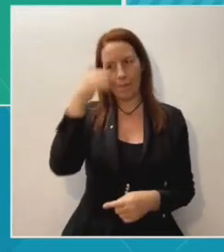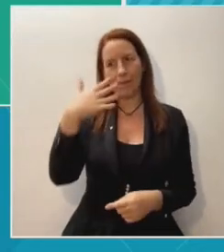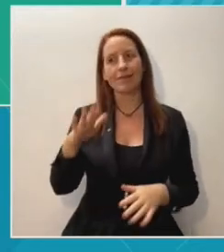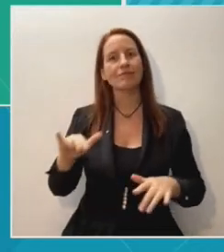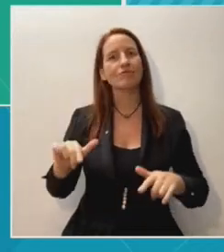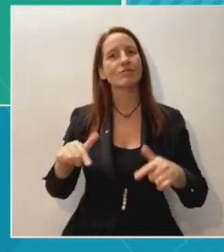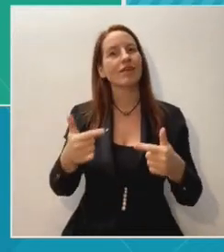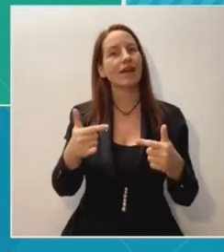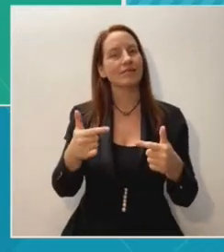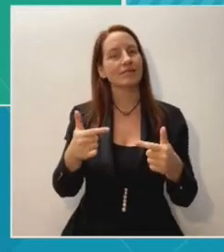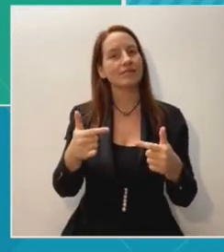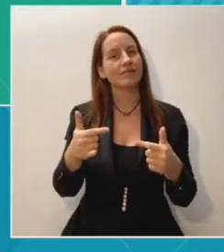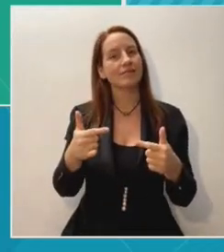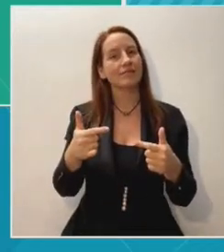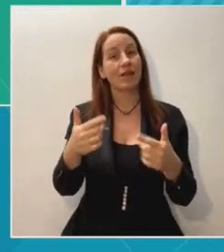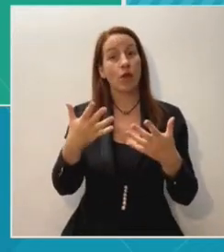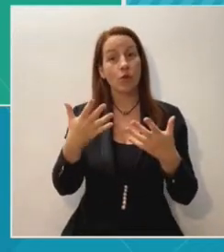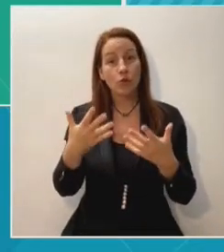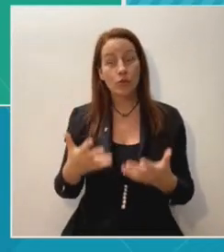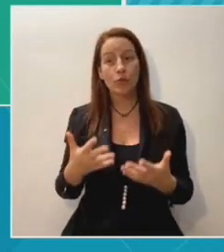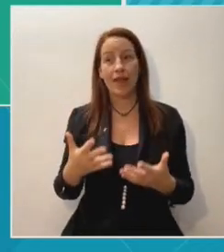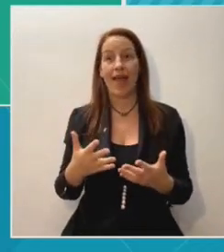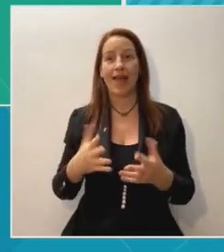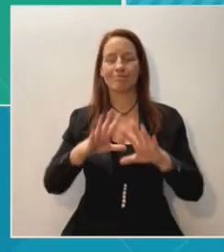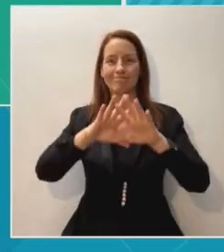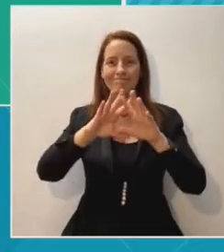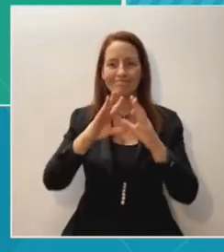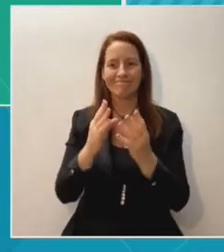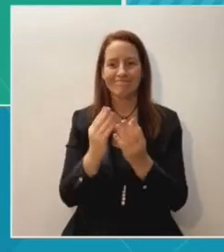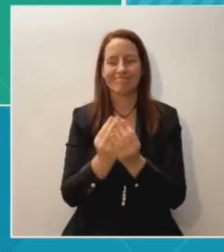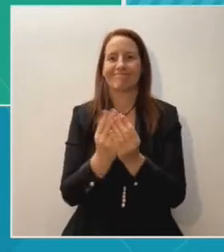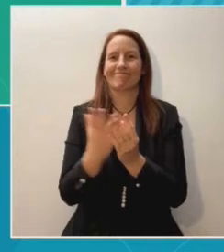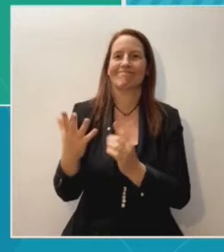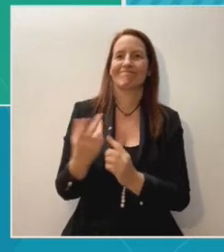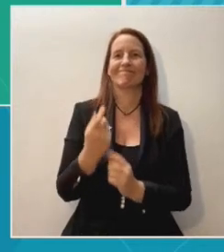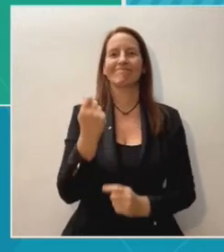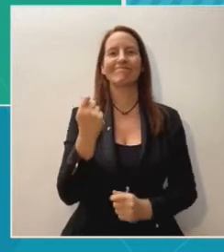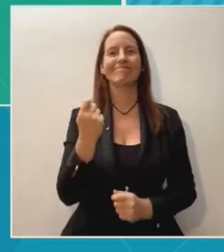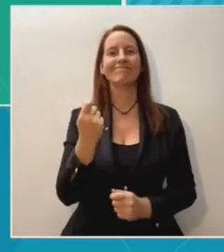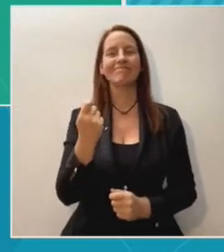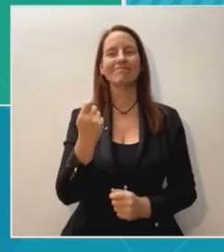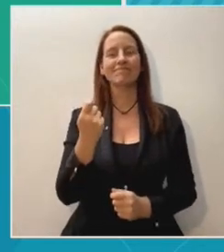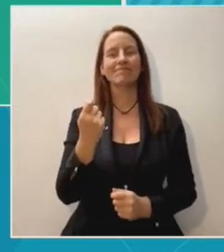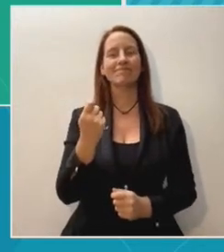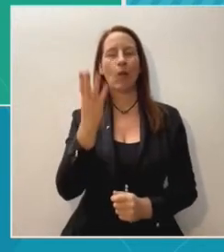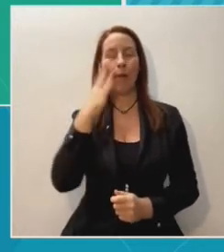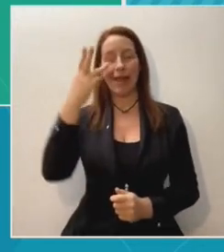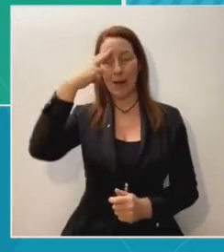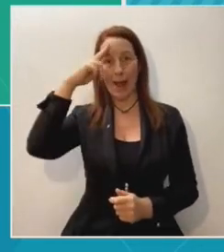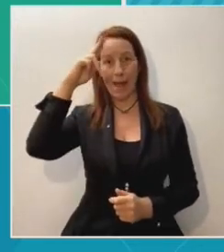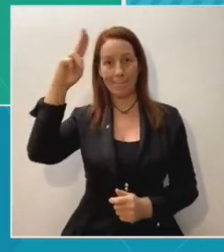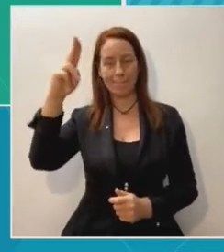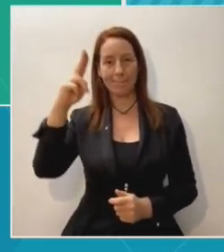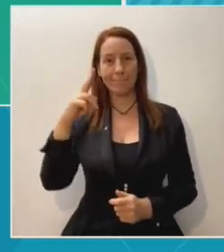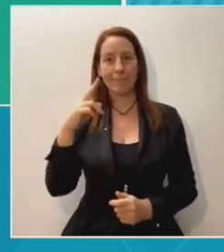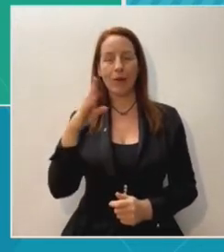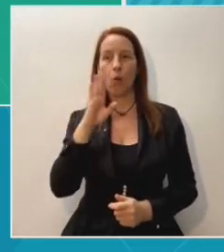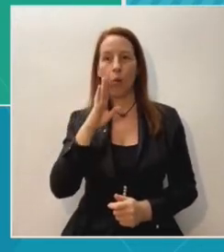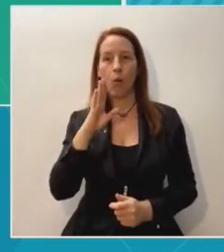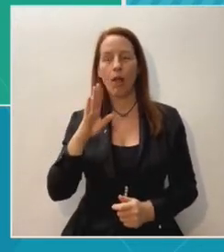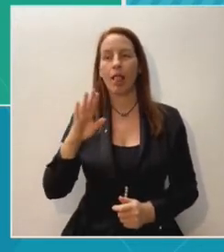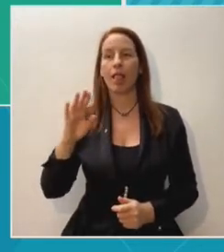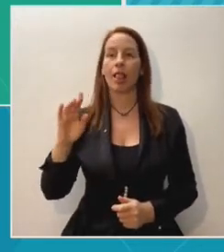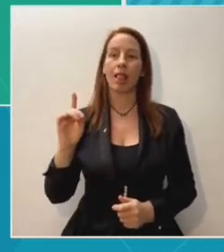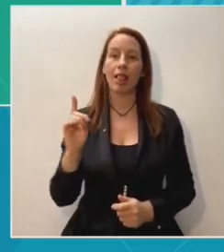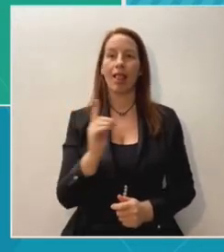marks the culmination of those efforts. At the moment that your names are called, I hope that you will feel